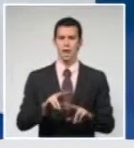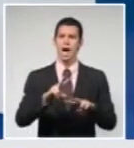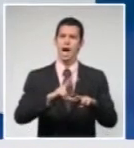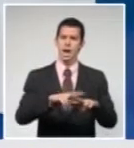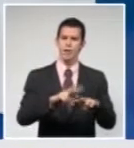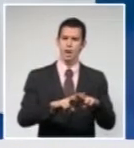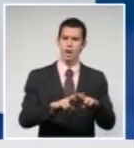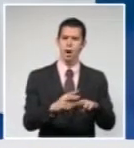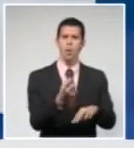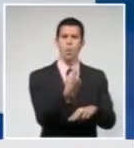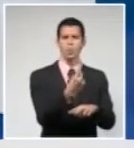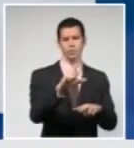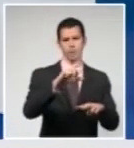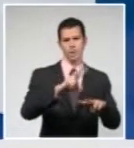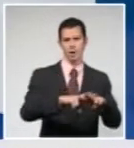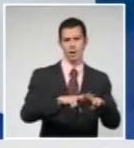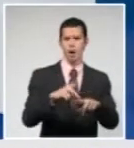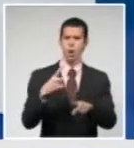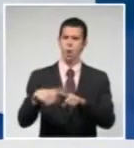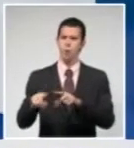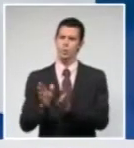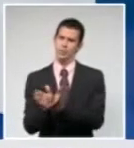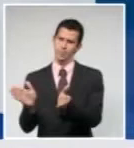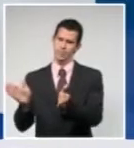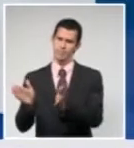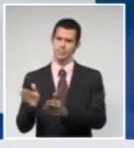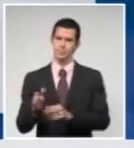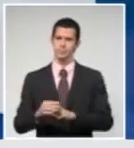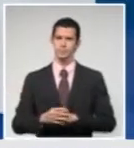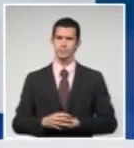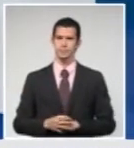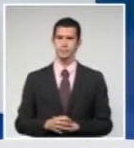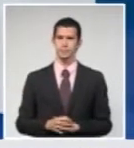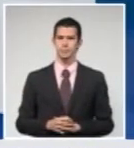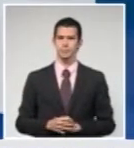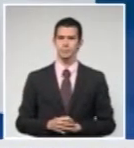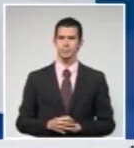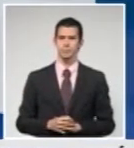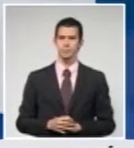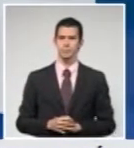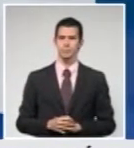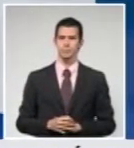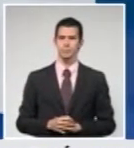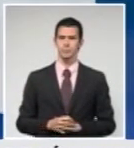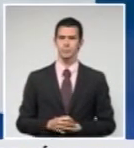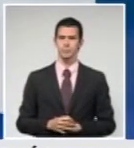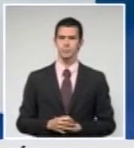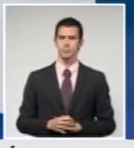while the 1 case from Ciego de Ávila belongs to the municipality of the same name.